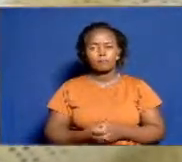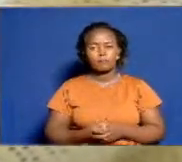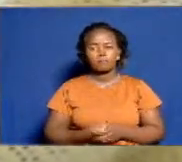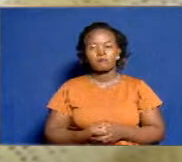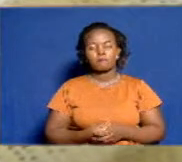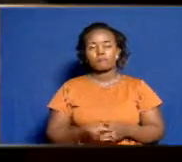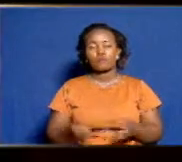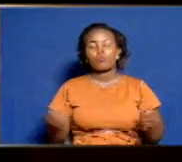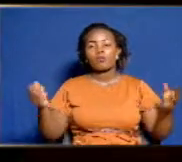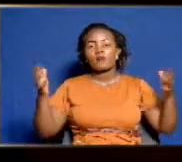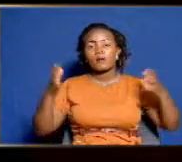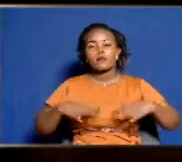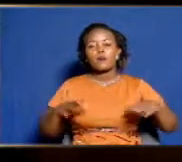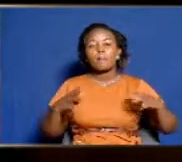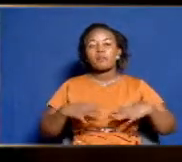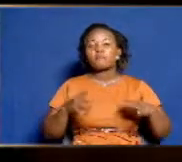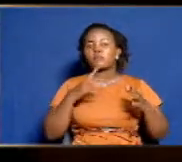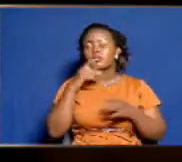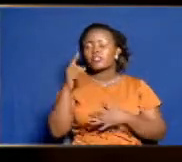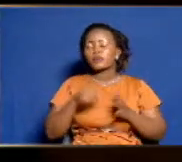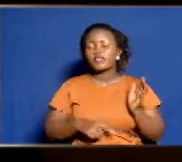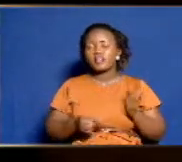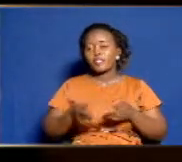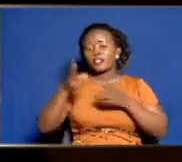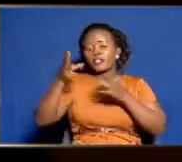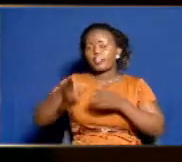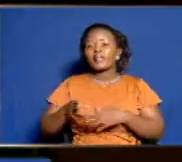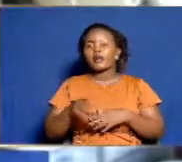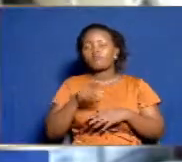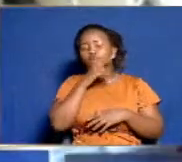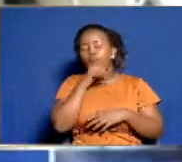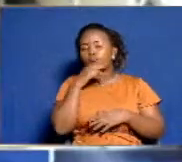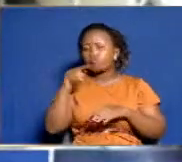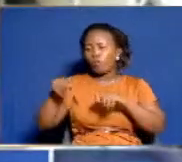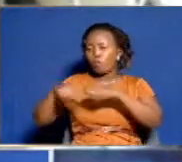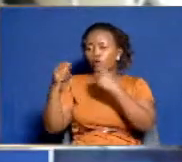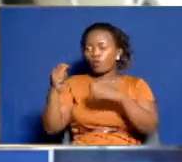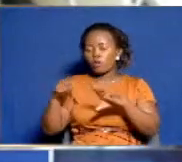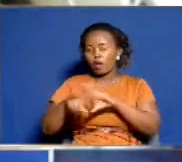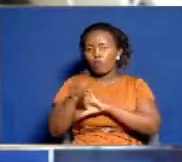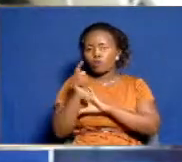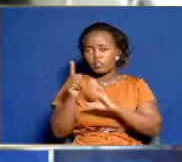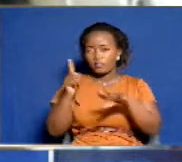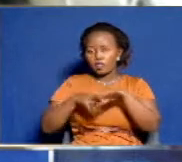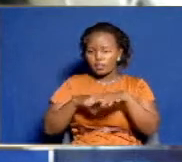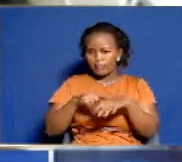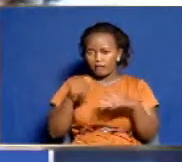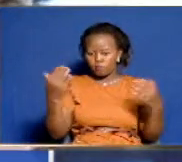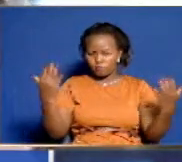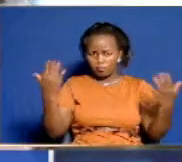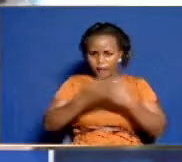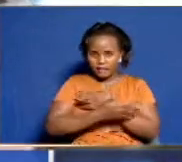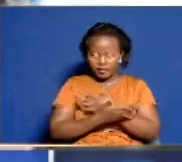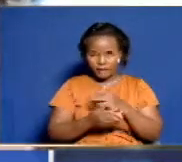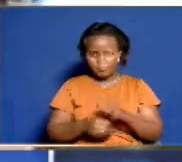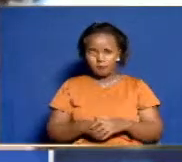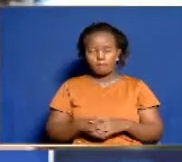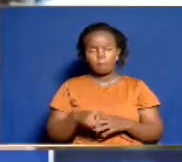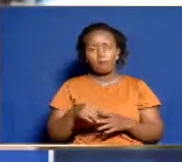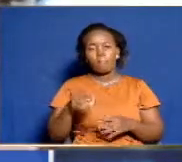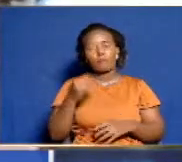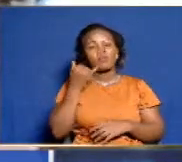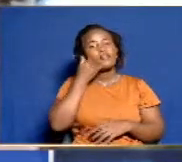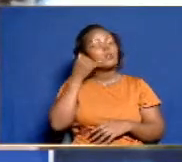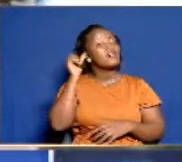According to the residents, the gunmen descended on Peter Muriungi's homestead at around 11:30 p.m. on Tuesday. Isiolo County